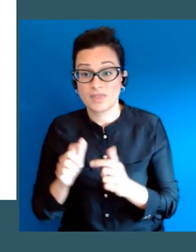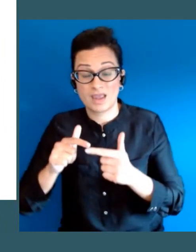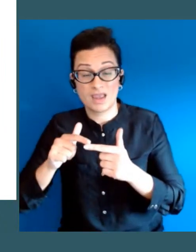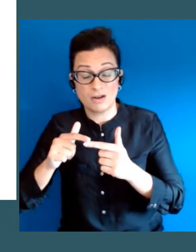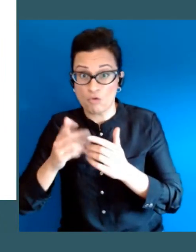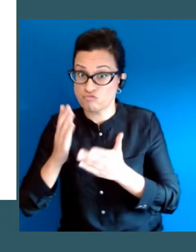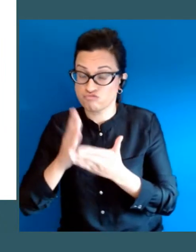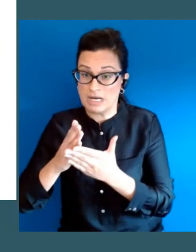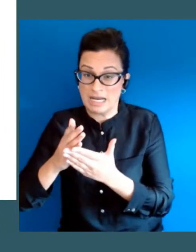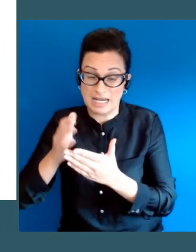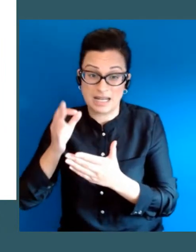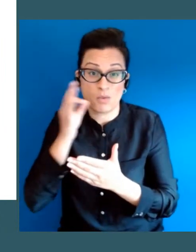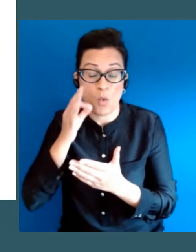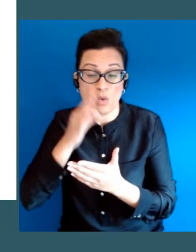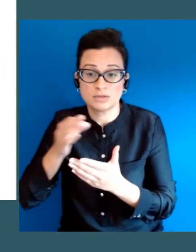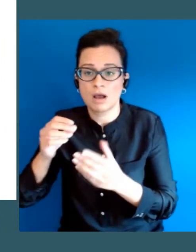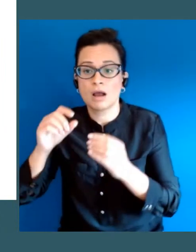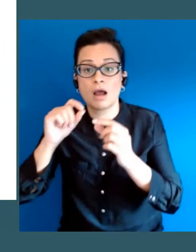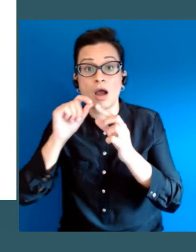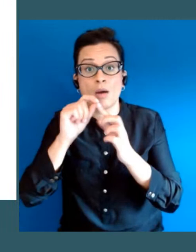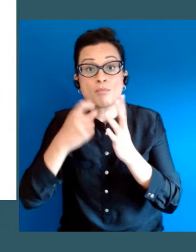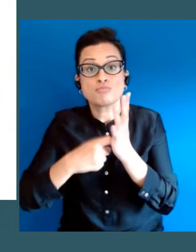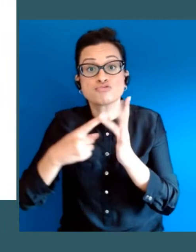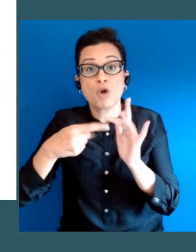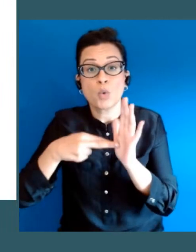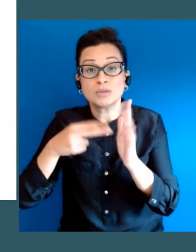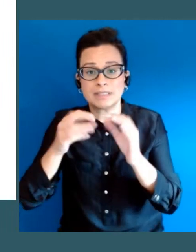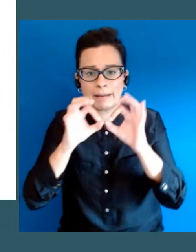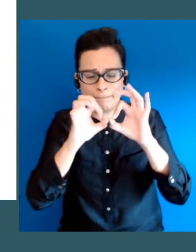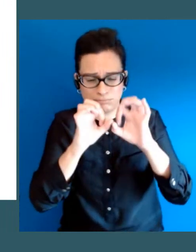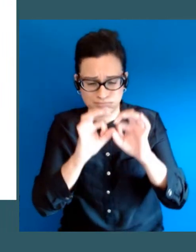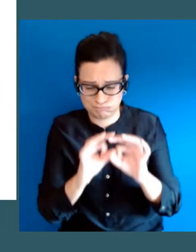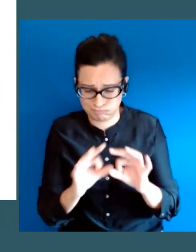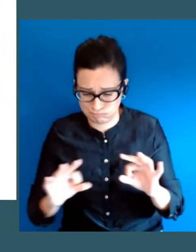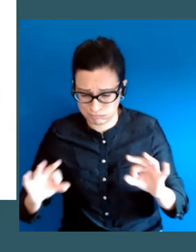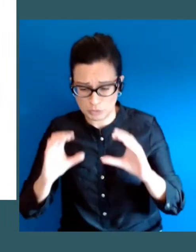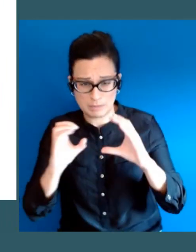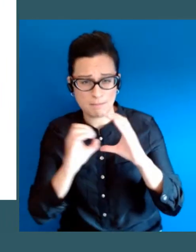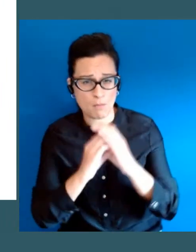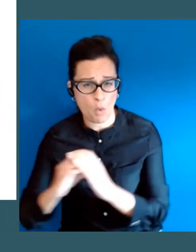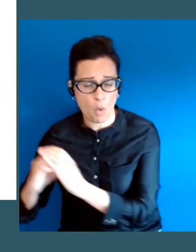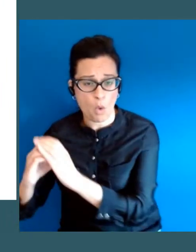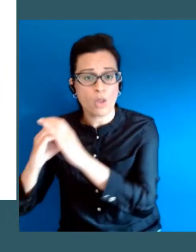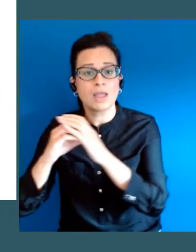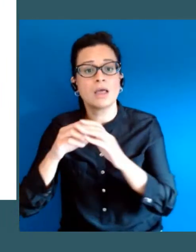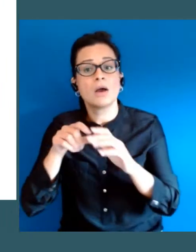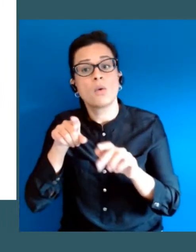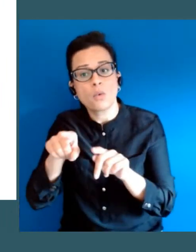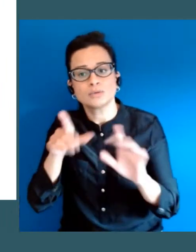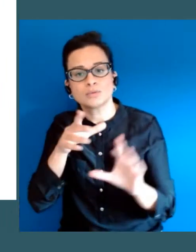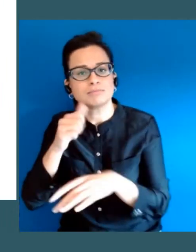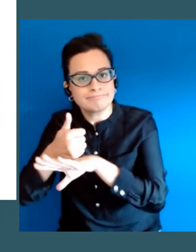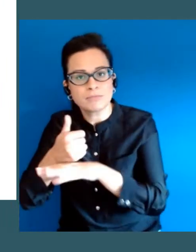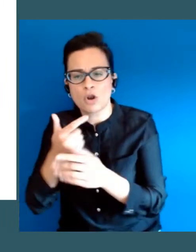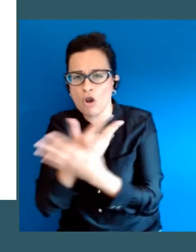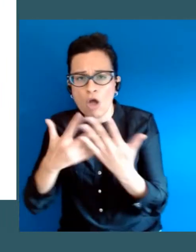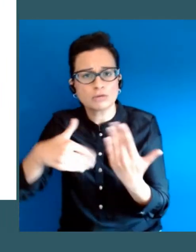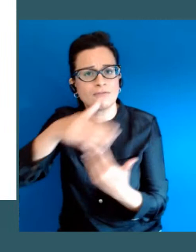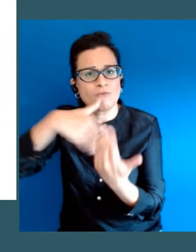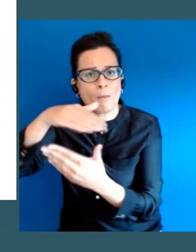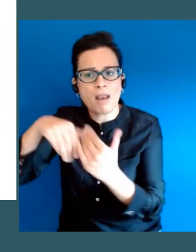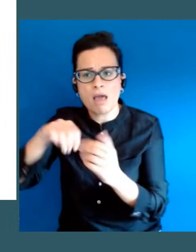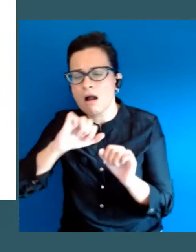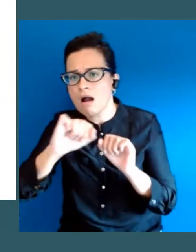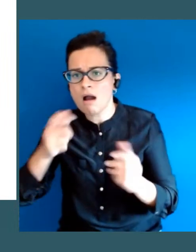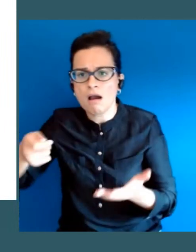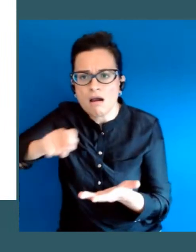the proteins is being broken down even further, usually based on casein and whey. And there's lots of different formulas out there, which I'll go into in a moment